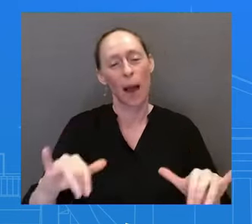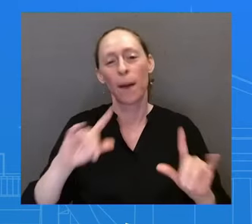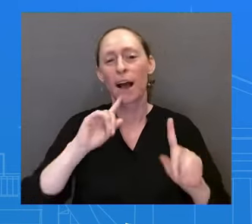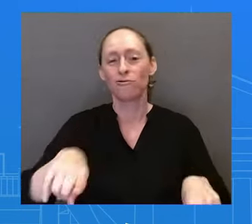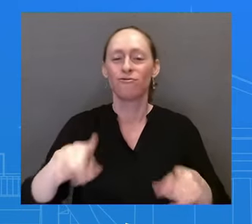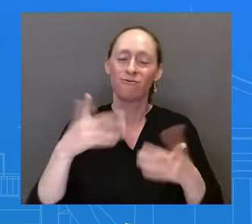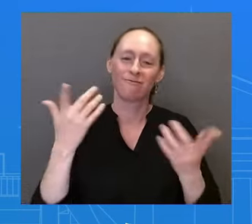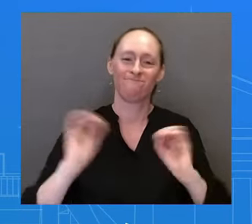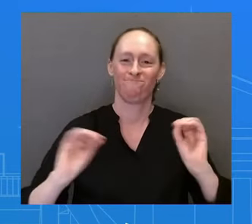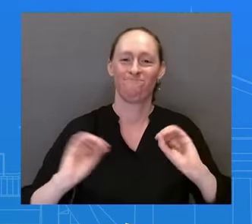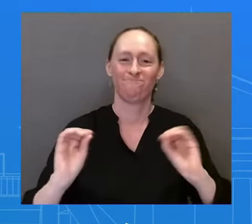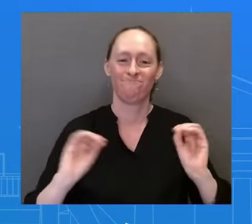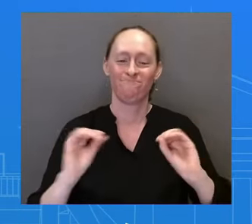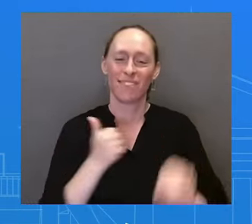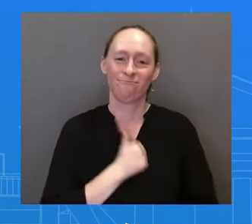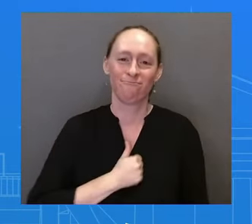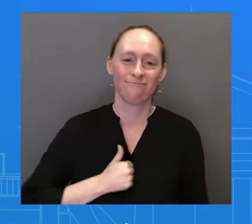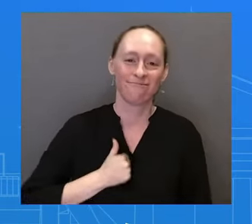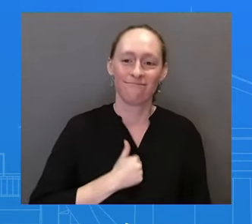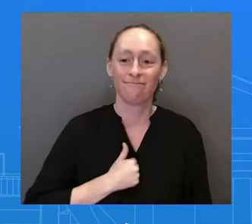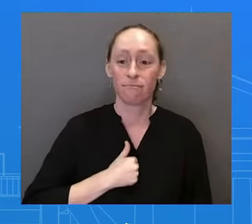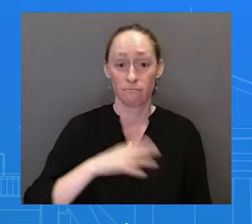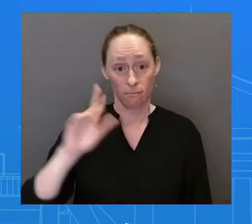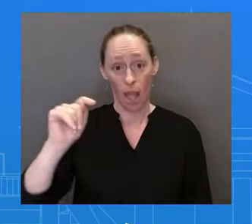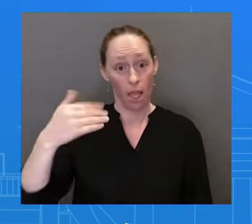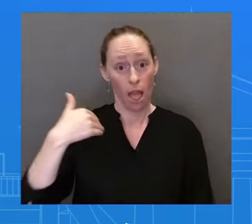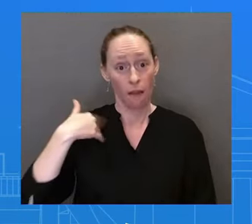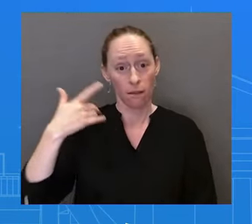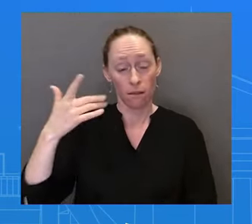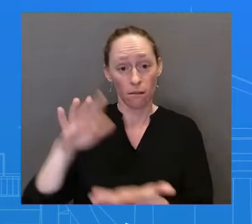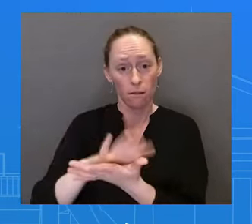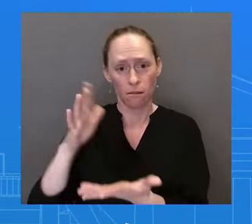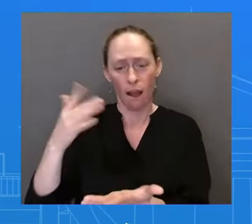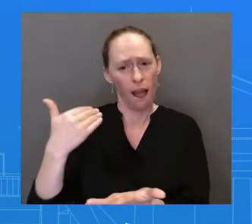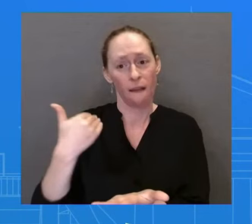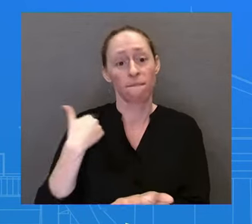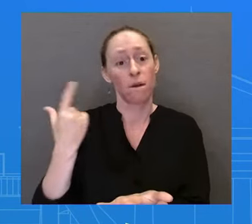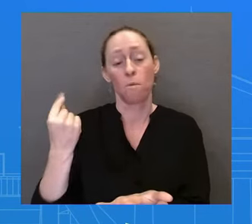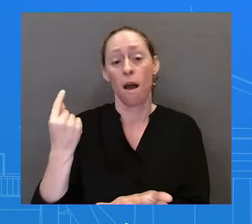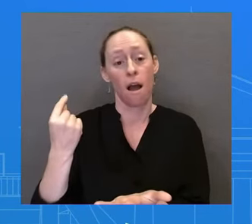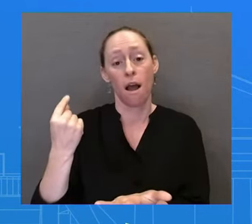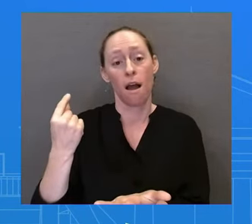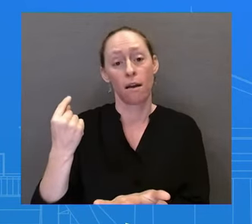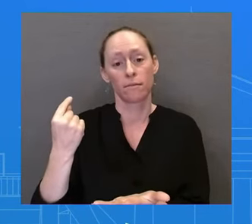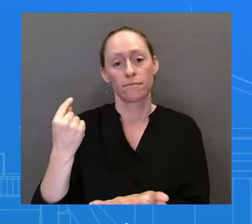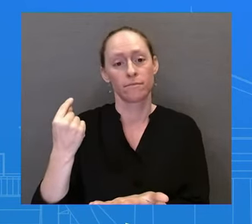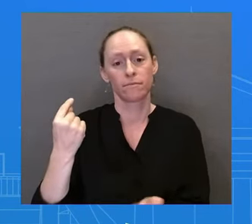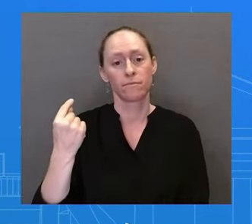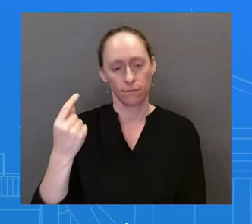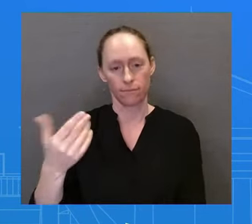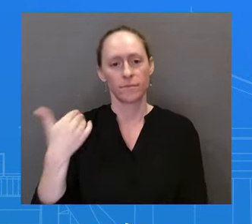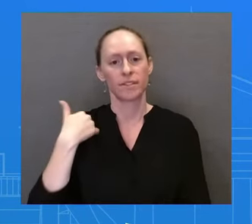I got Mauritius up here, and nobody asked me. Nobody. And I was ready today.